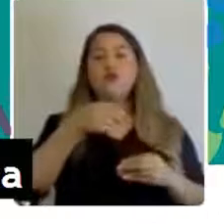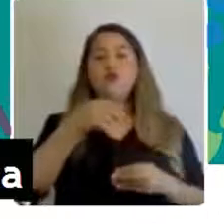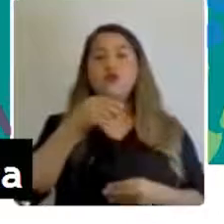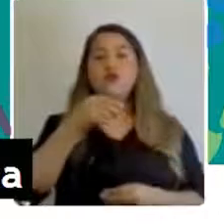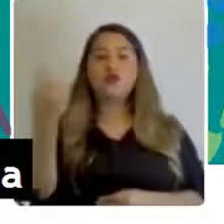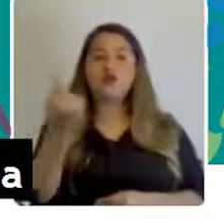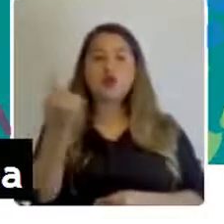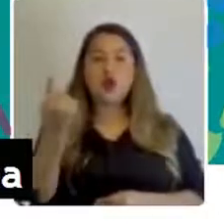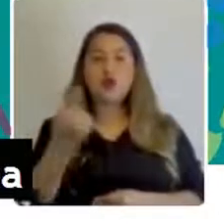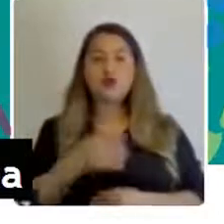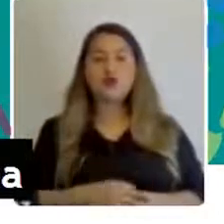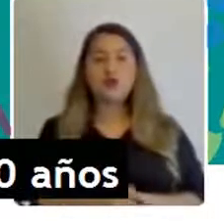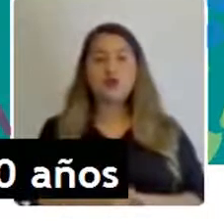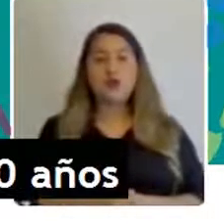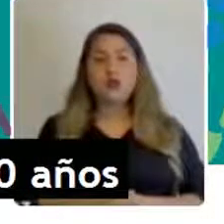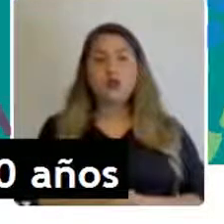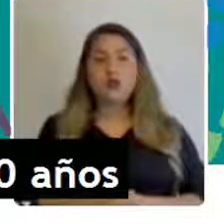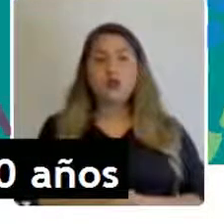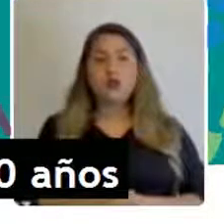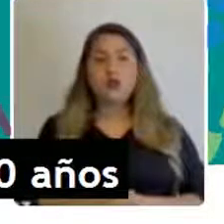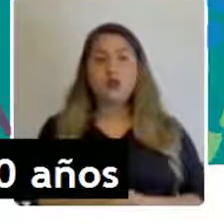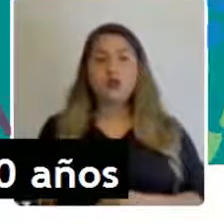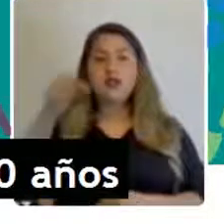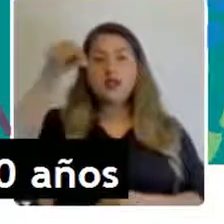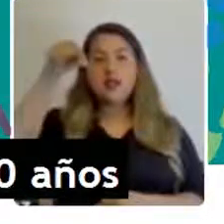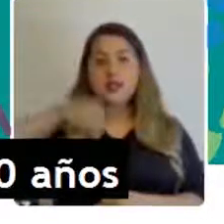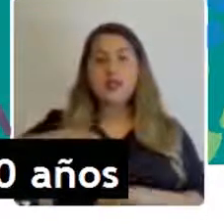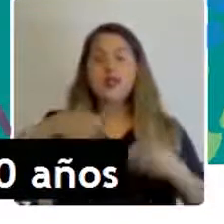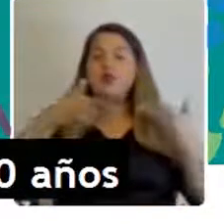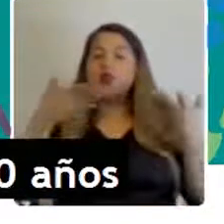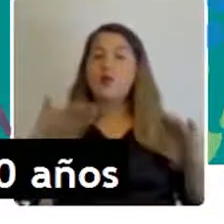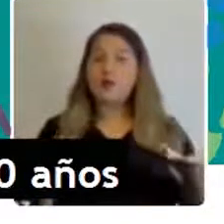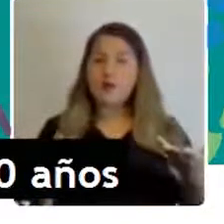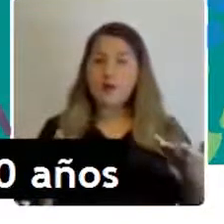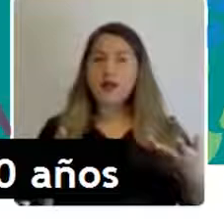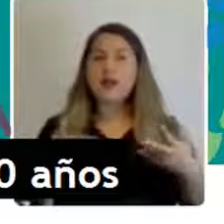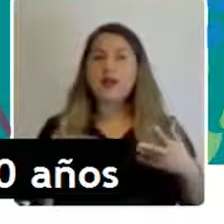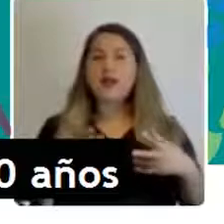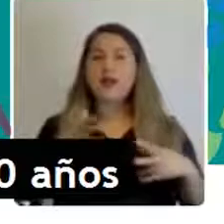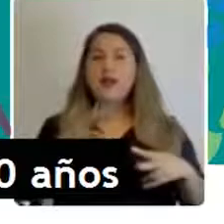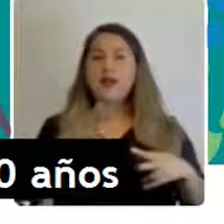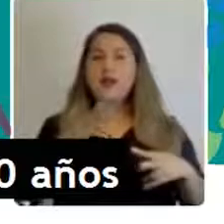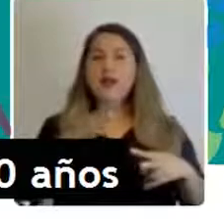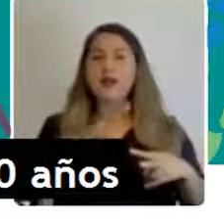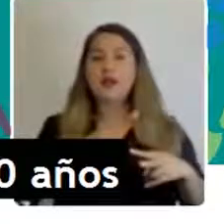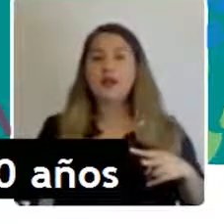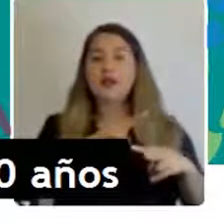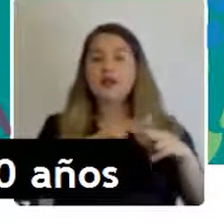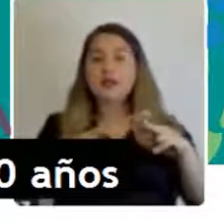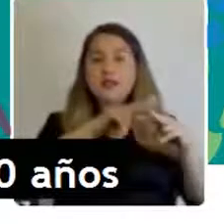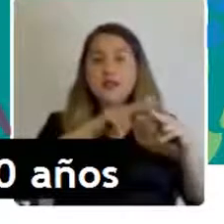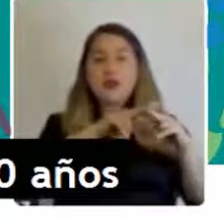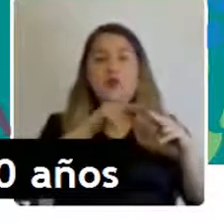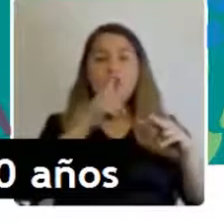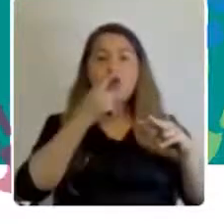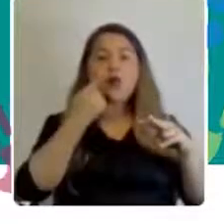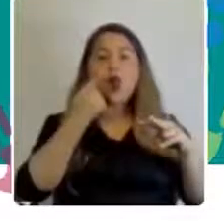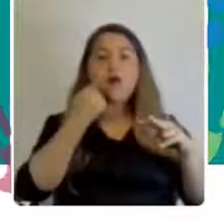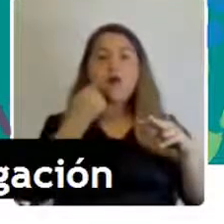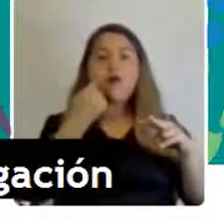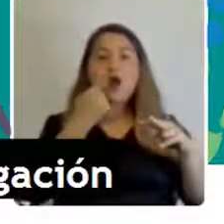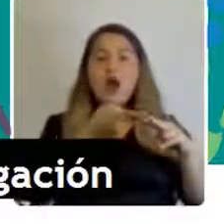drug designation in the EU and gives incentives, for example, 10 years of marketing